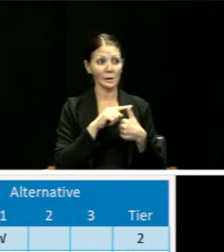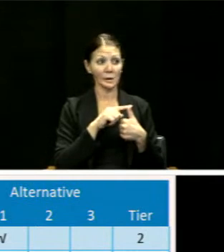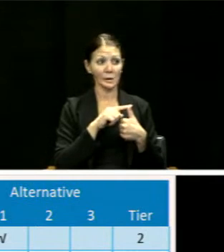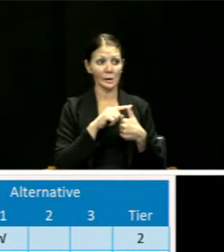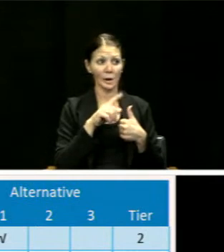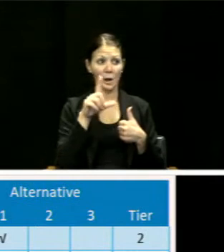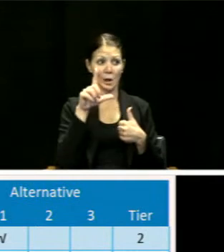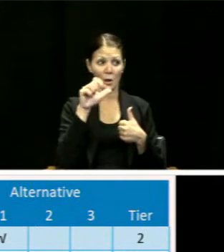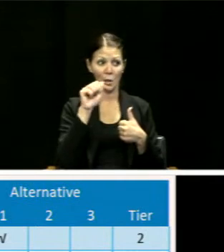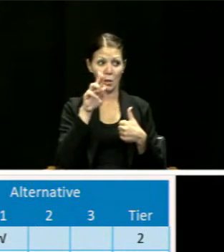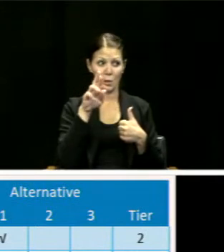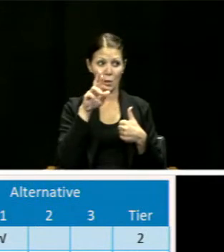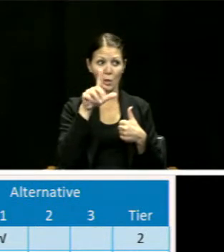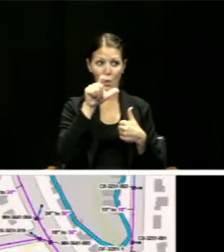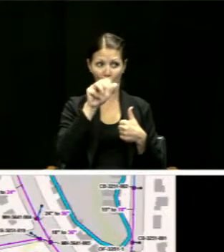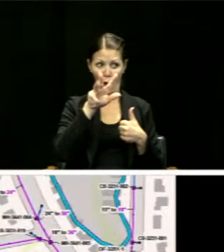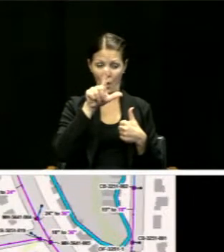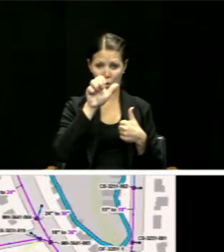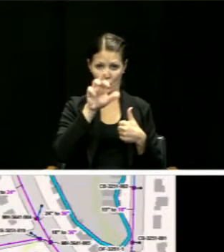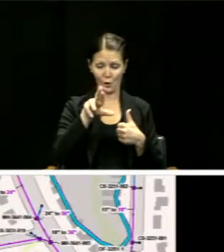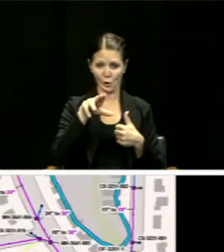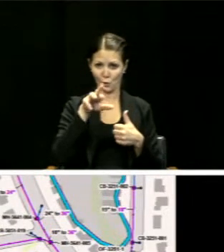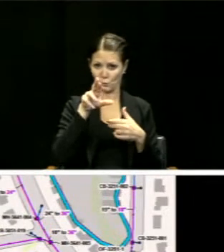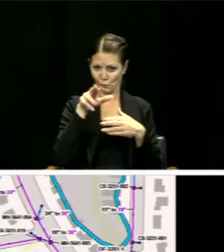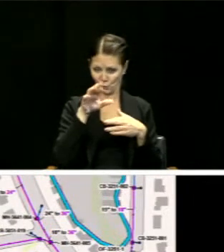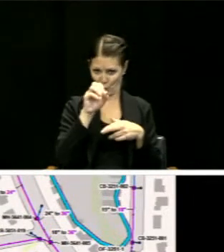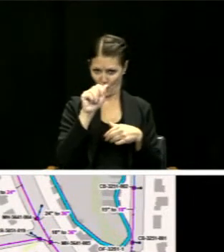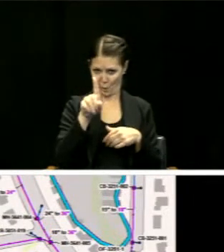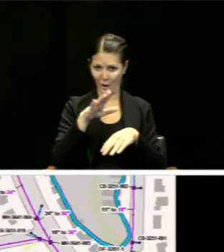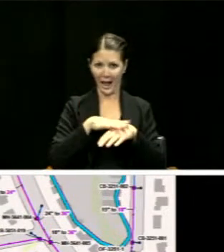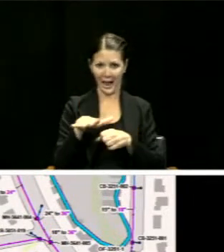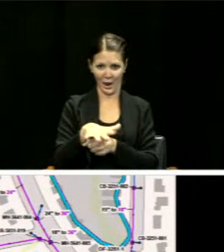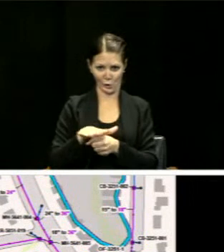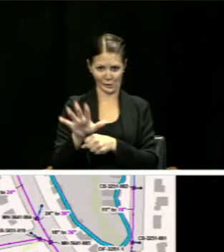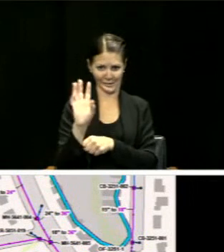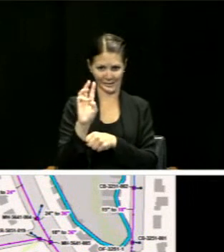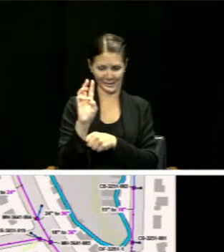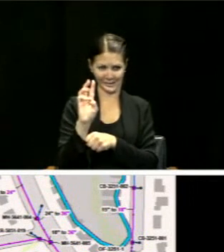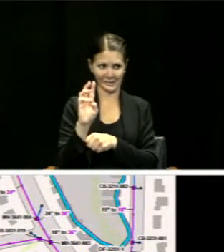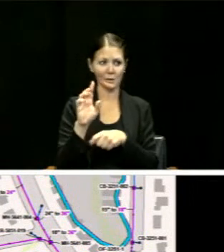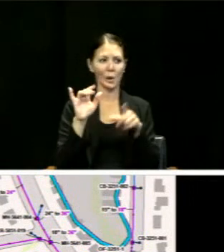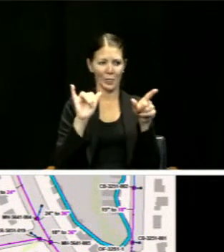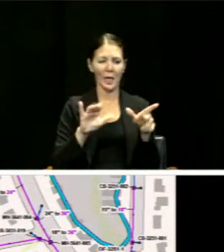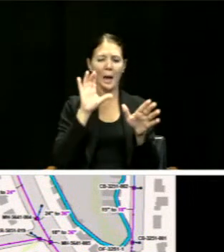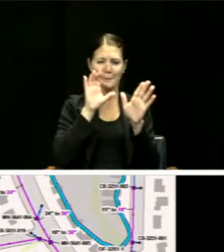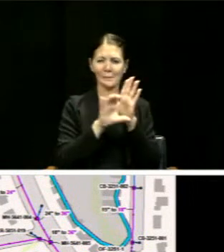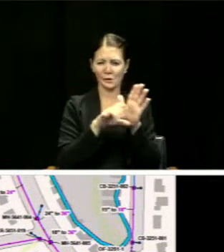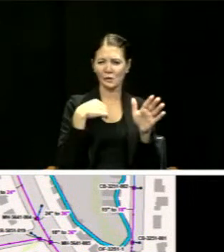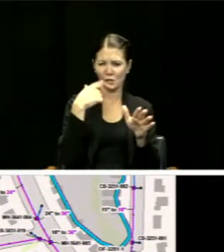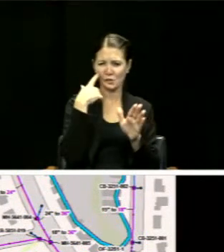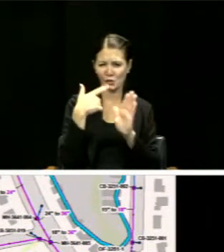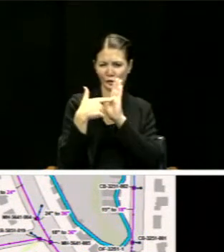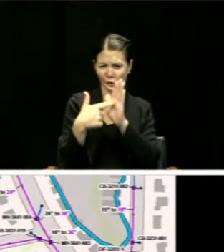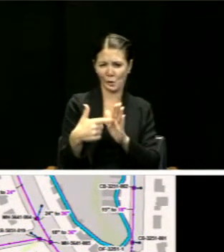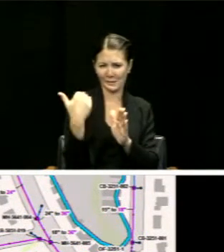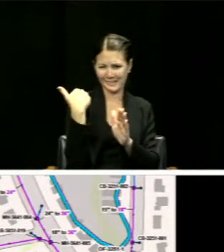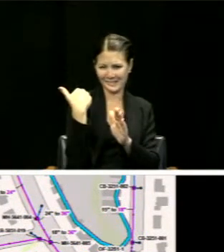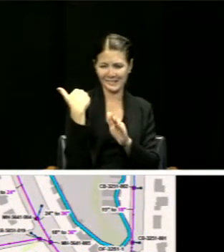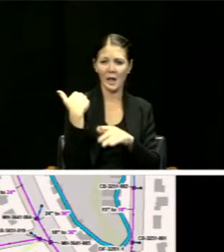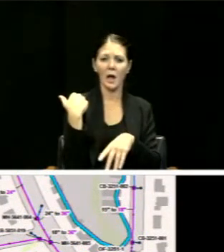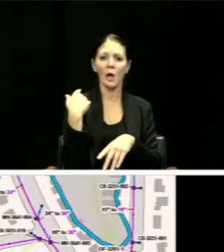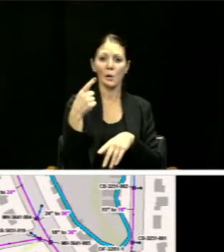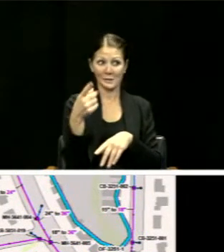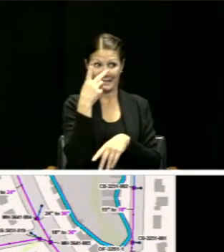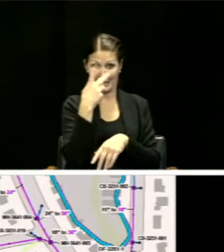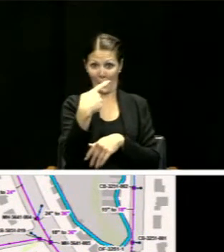Lawler Road in area 6. So Lawler Road, this is the graphic I showed a little bit before, but you can see the